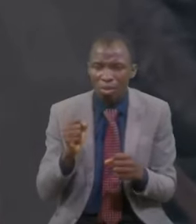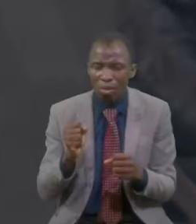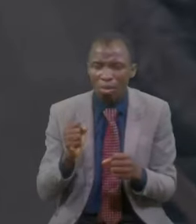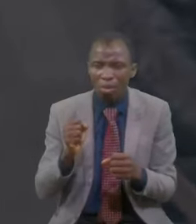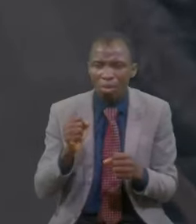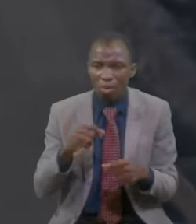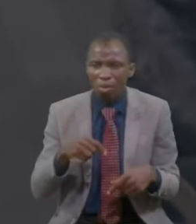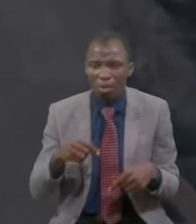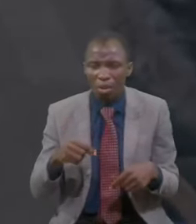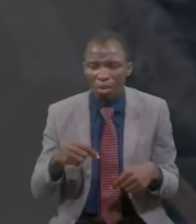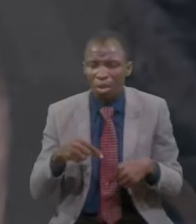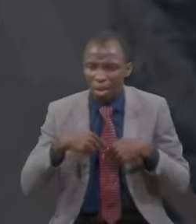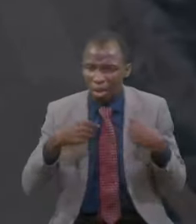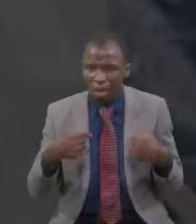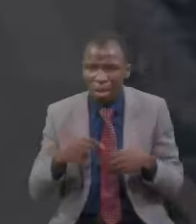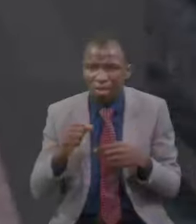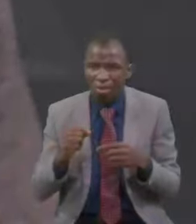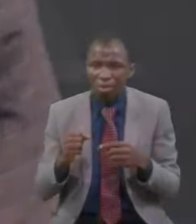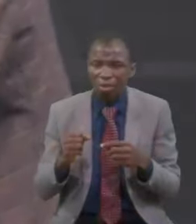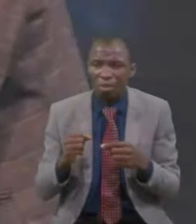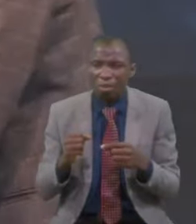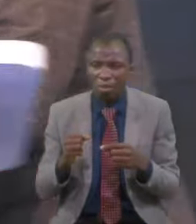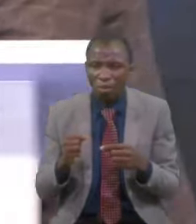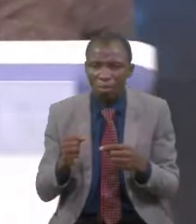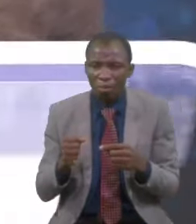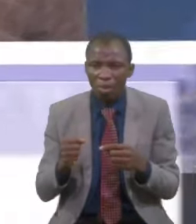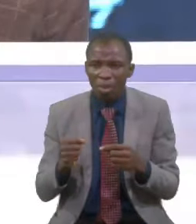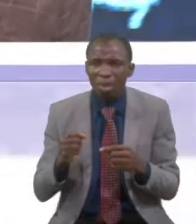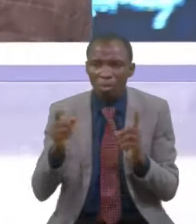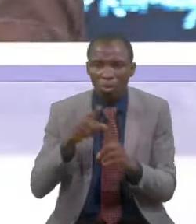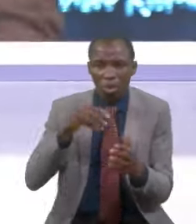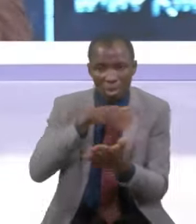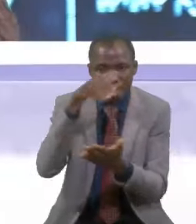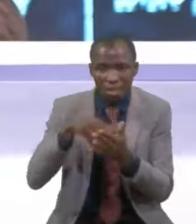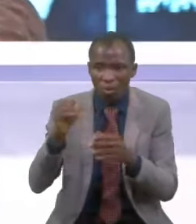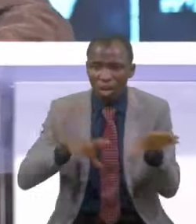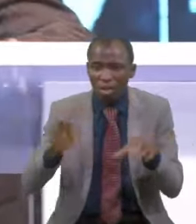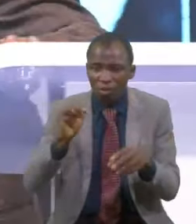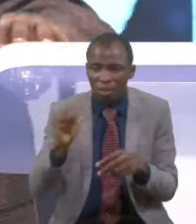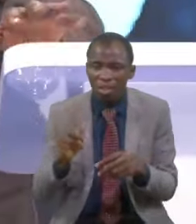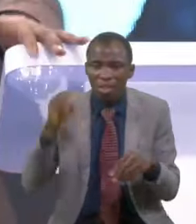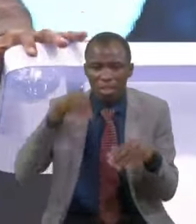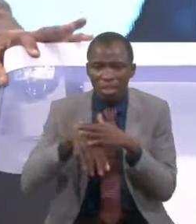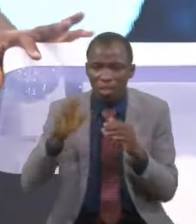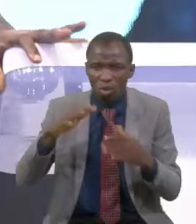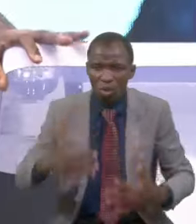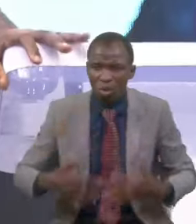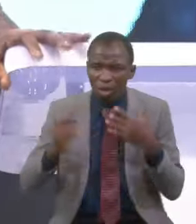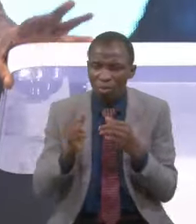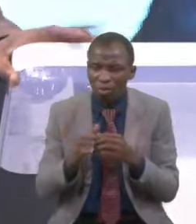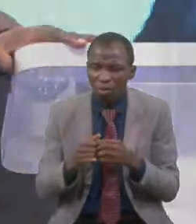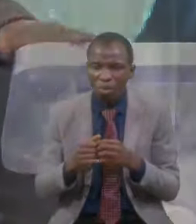action in your life. If you were to do that and take out that heart and have another